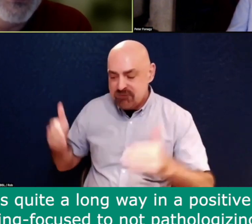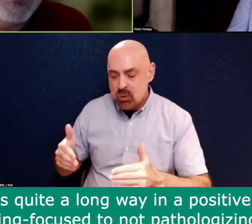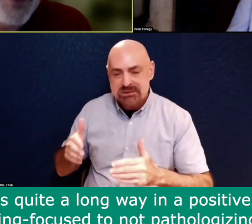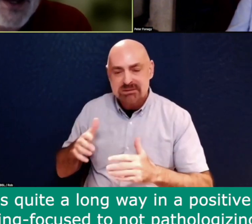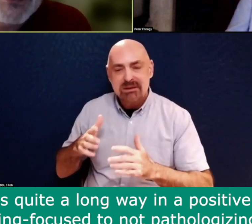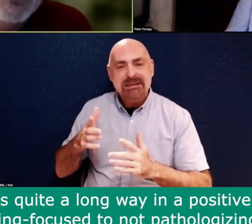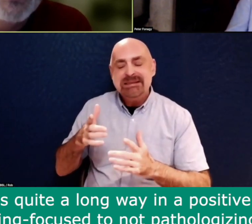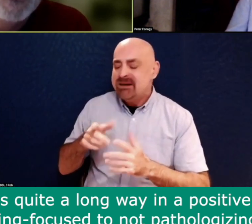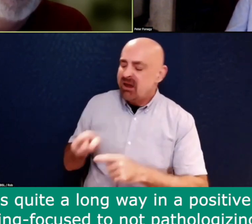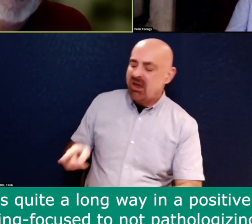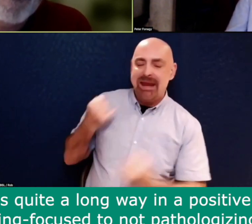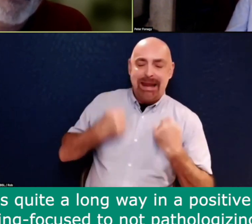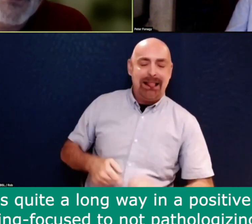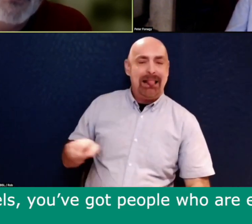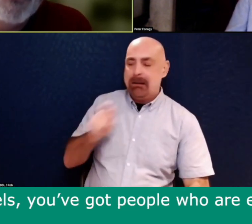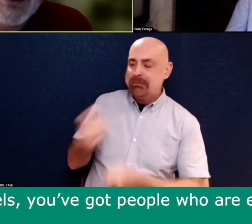pathologizing things, but